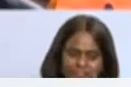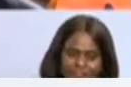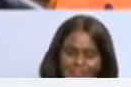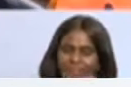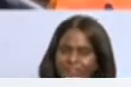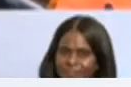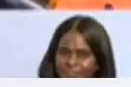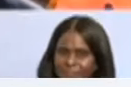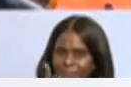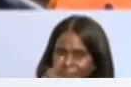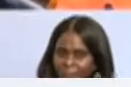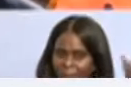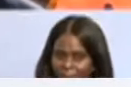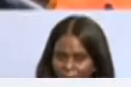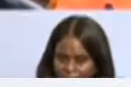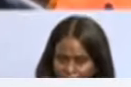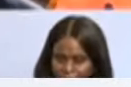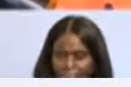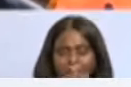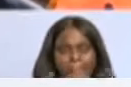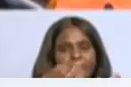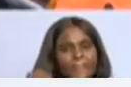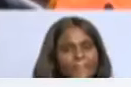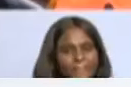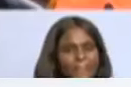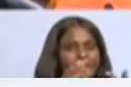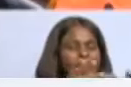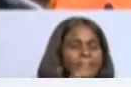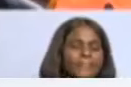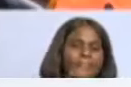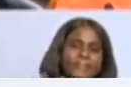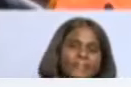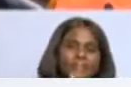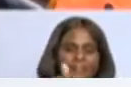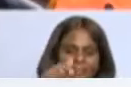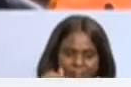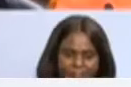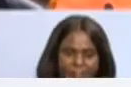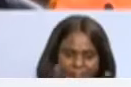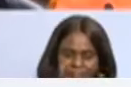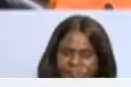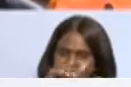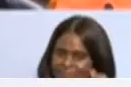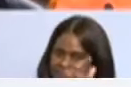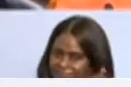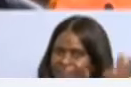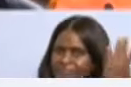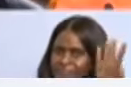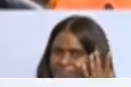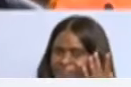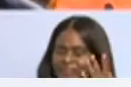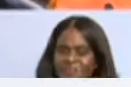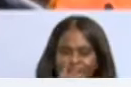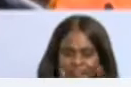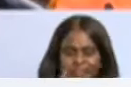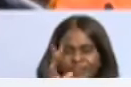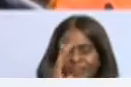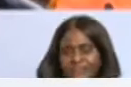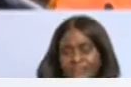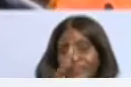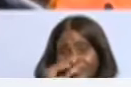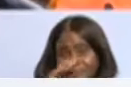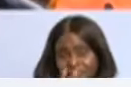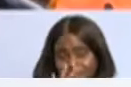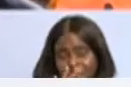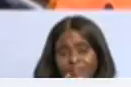to locate also in these economic zones so that you can be part of the development process. Madam Speaker,